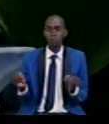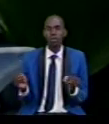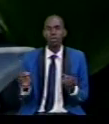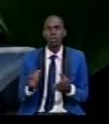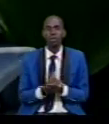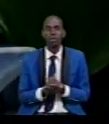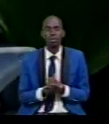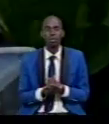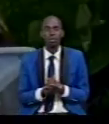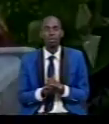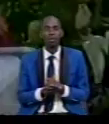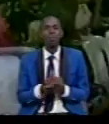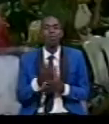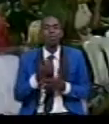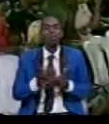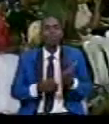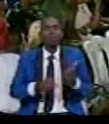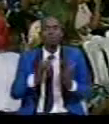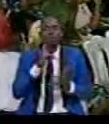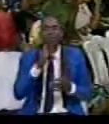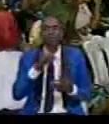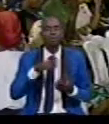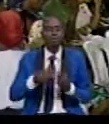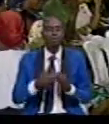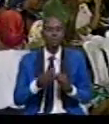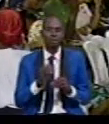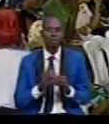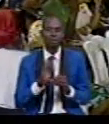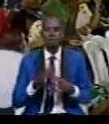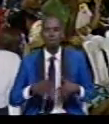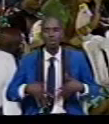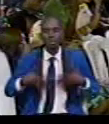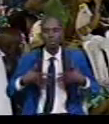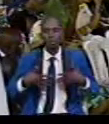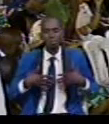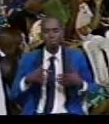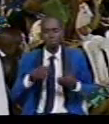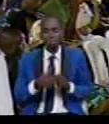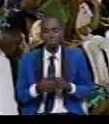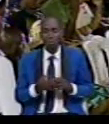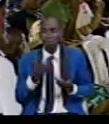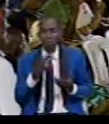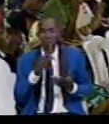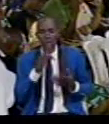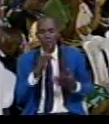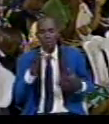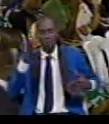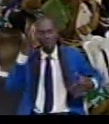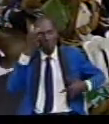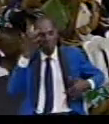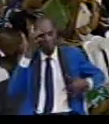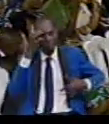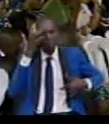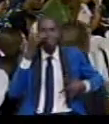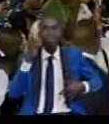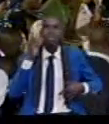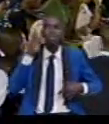What is it in your life? Is it disease or sicknesses? He will take them away.